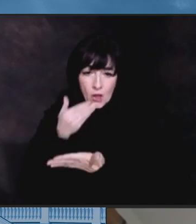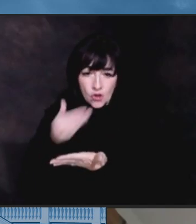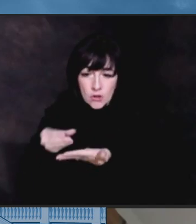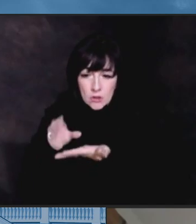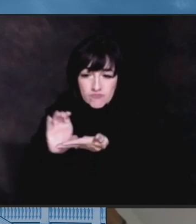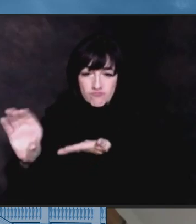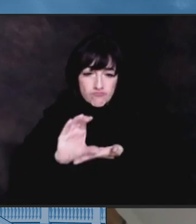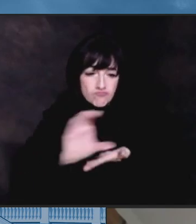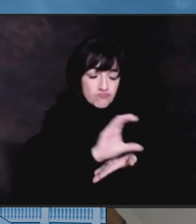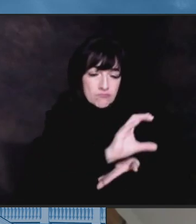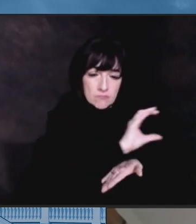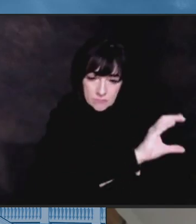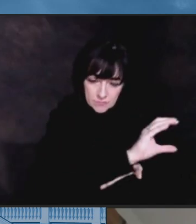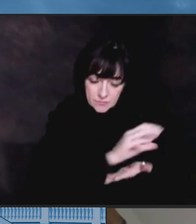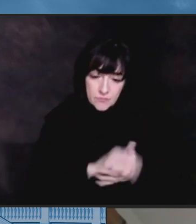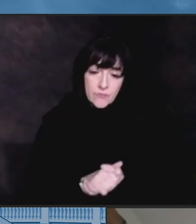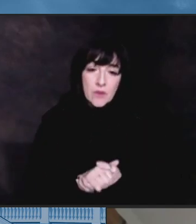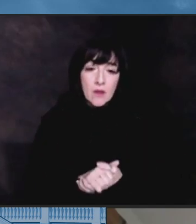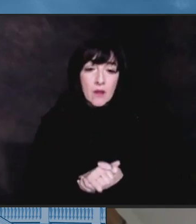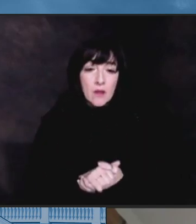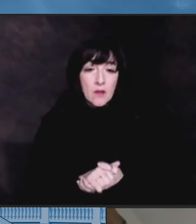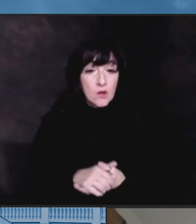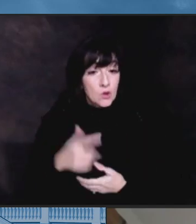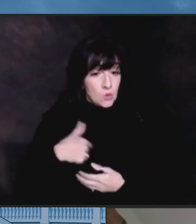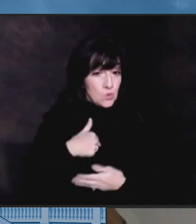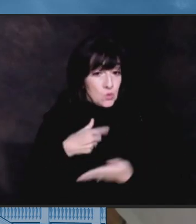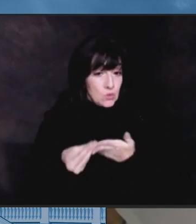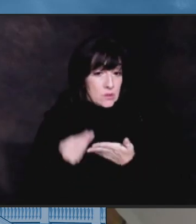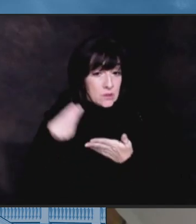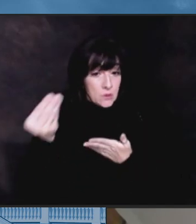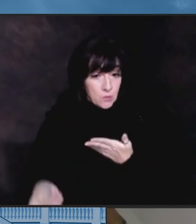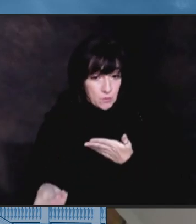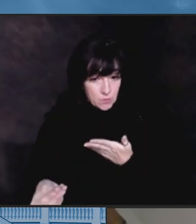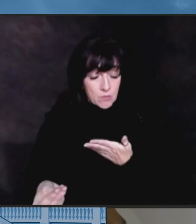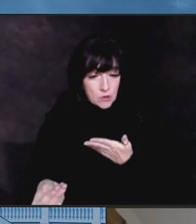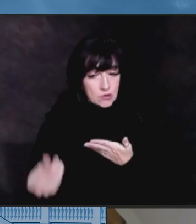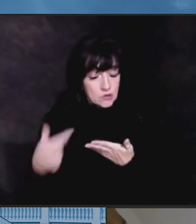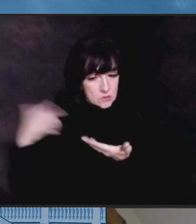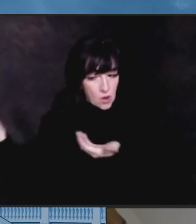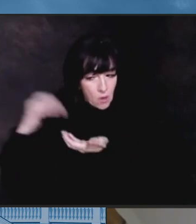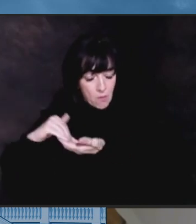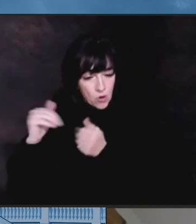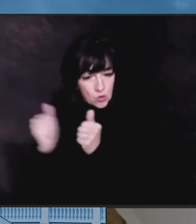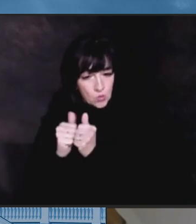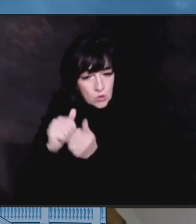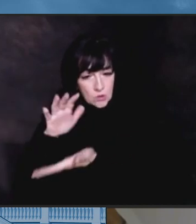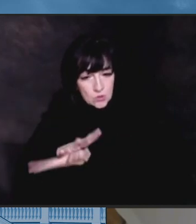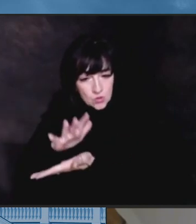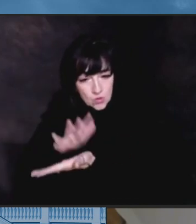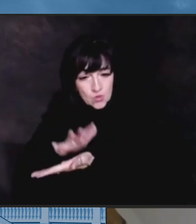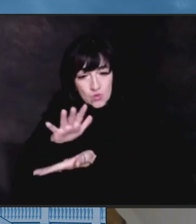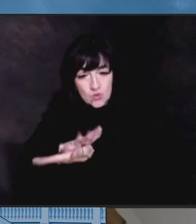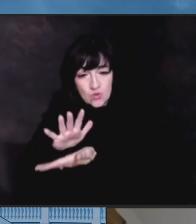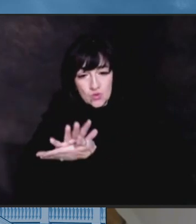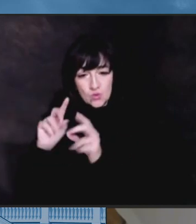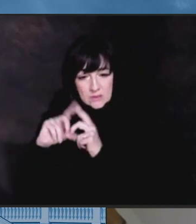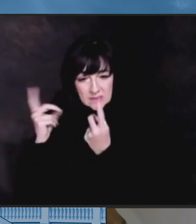to purchase and distribute in partnership with schools and school districts over